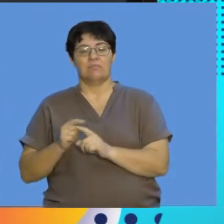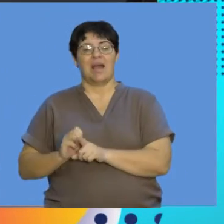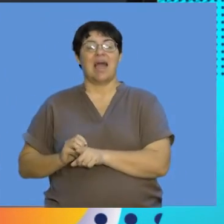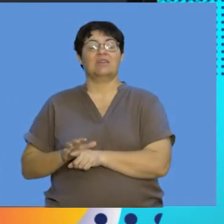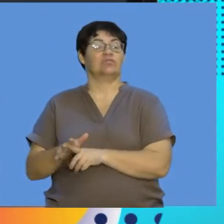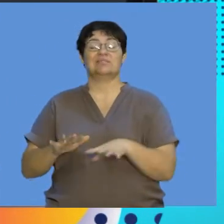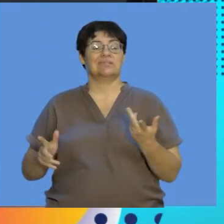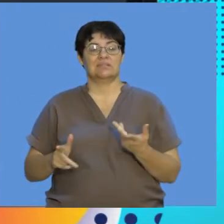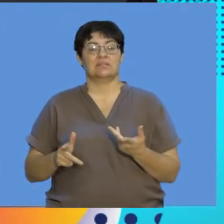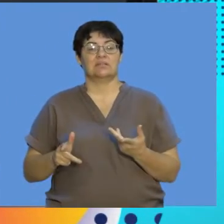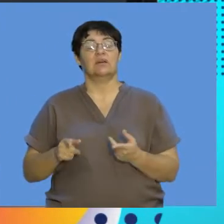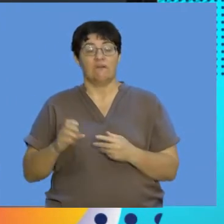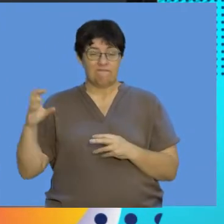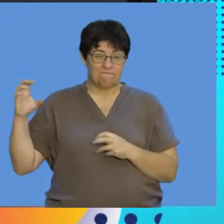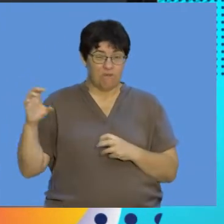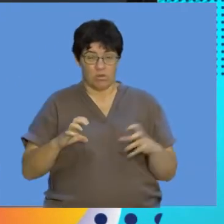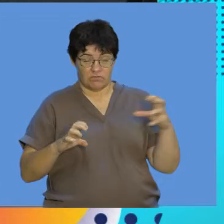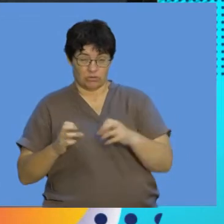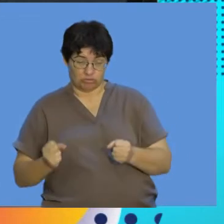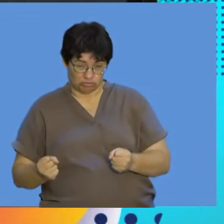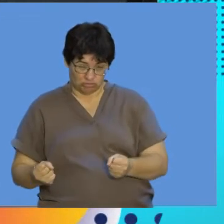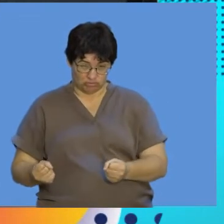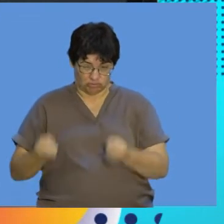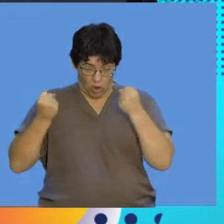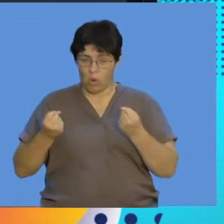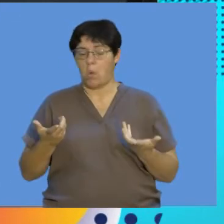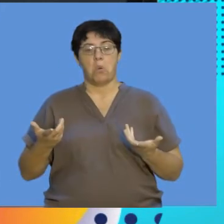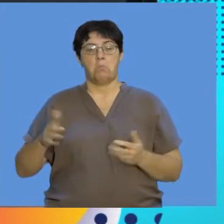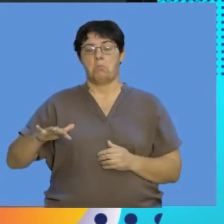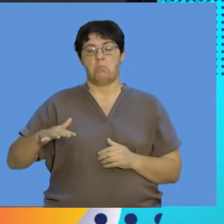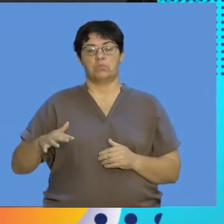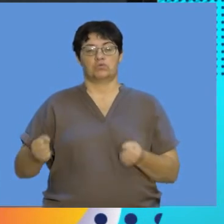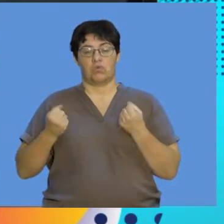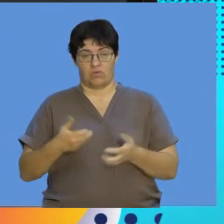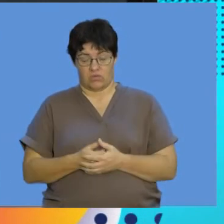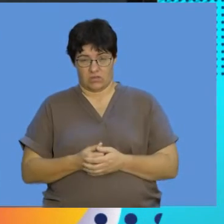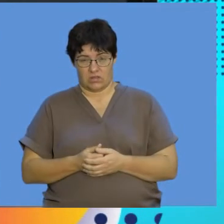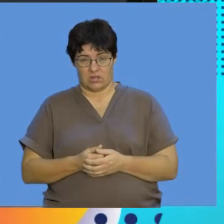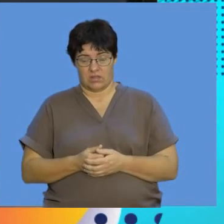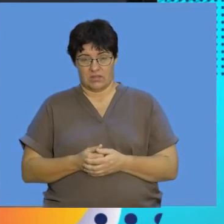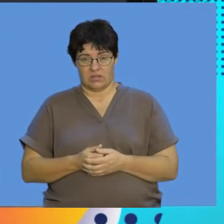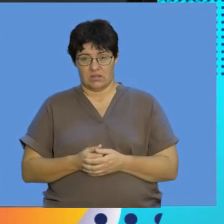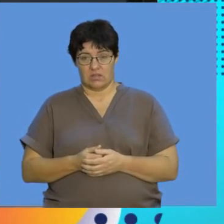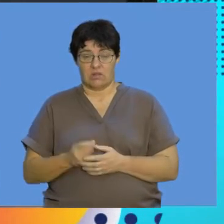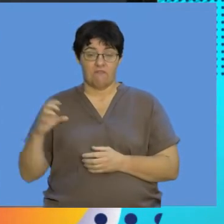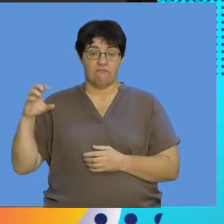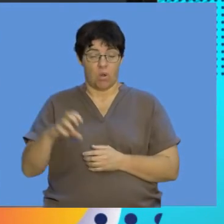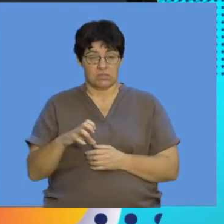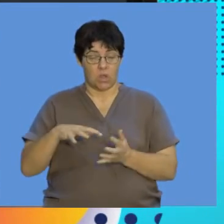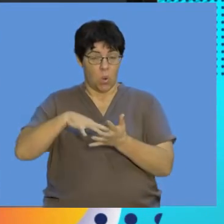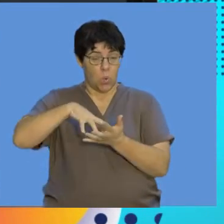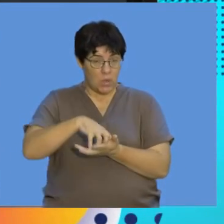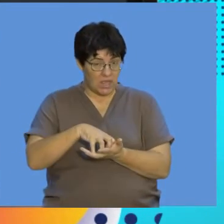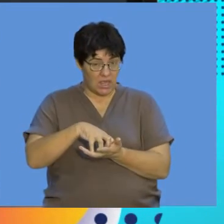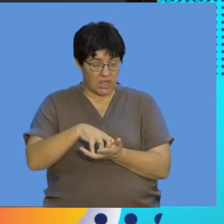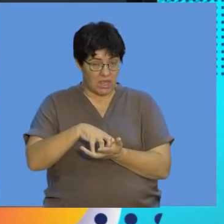by how strong the forces that exist between the particles are. So if the forces are generally weaker, it